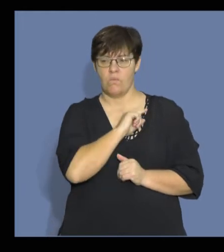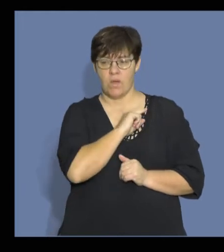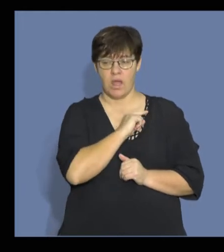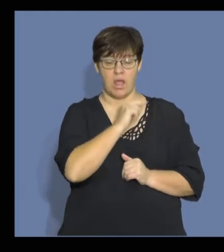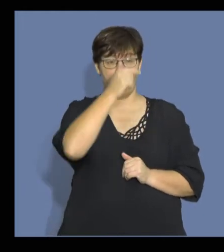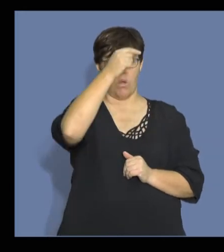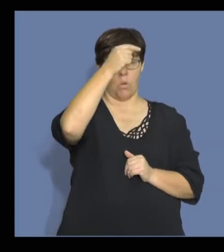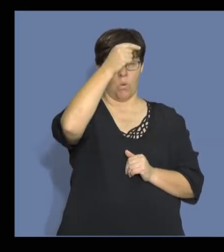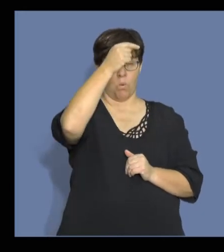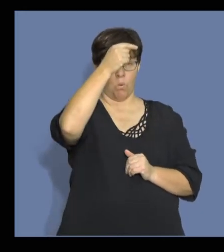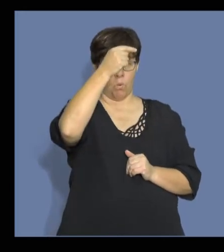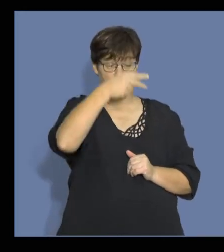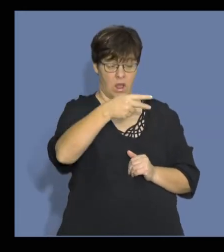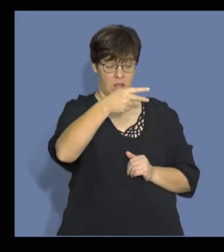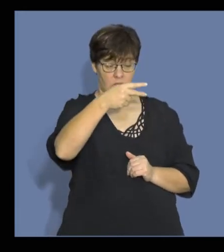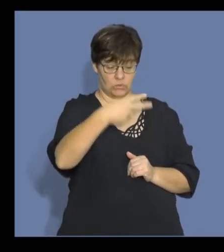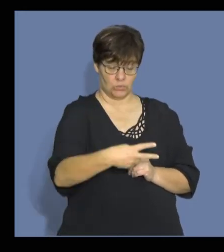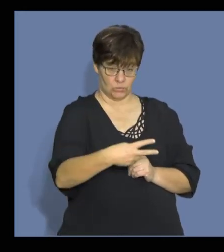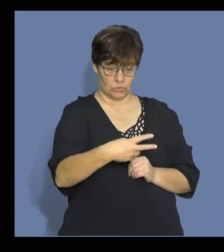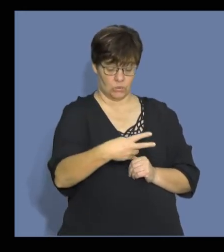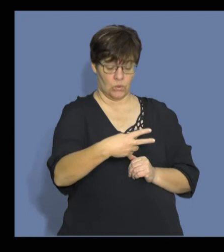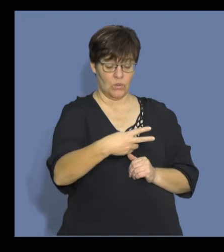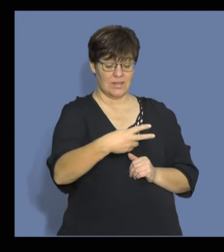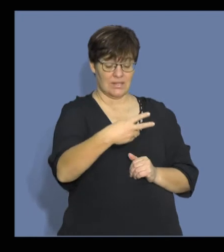because if I go and draw in